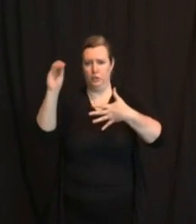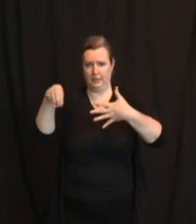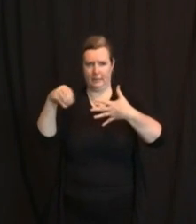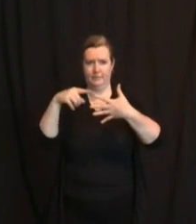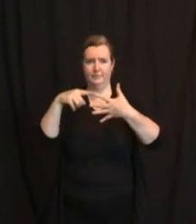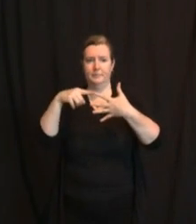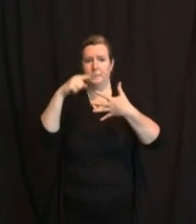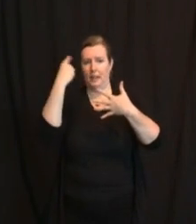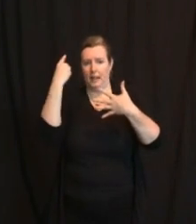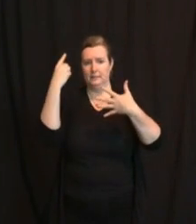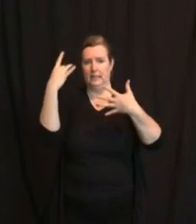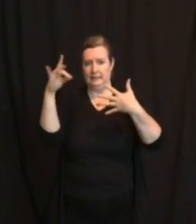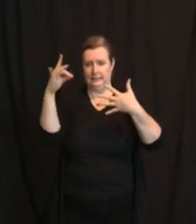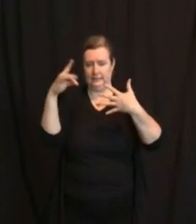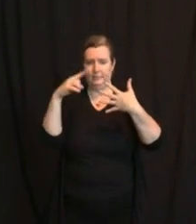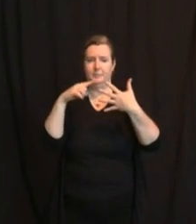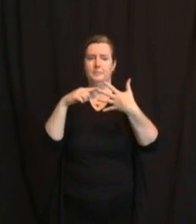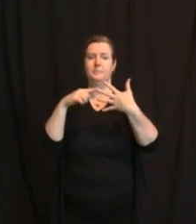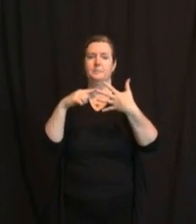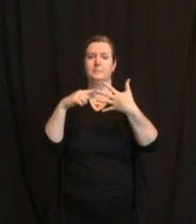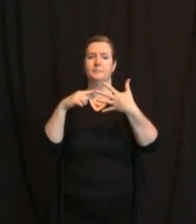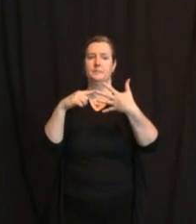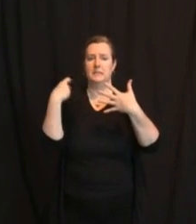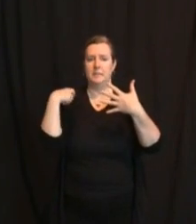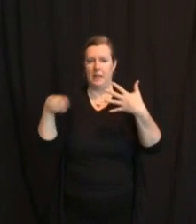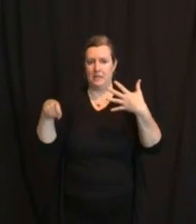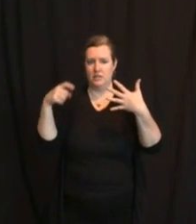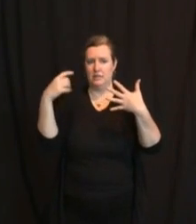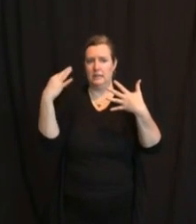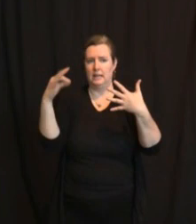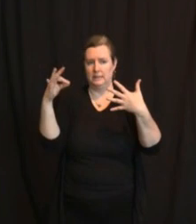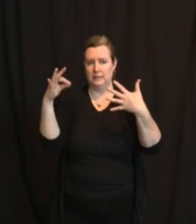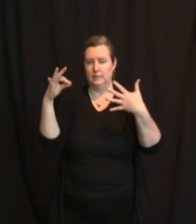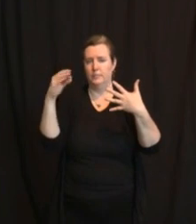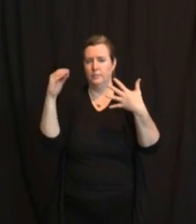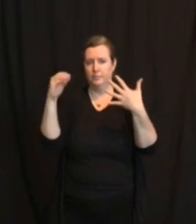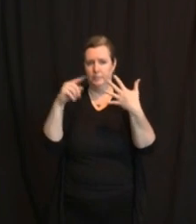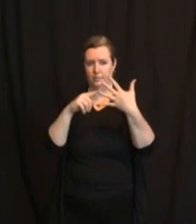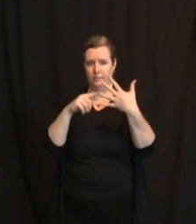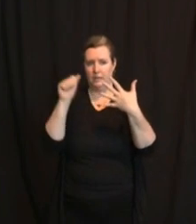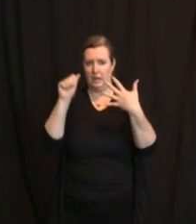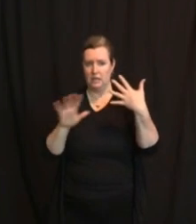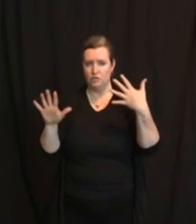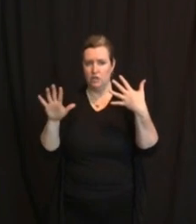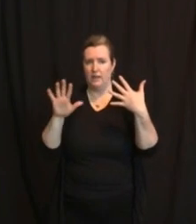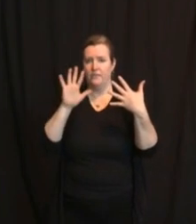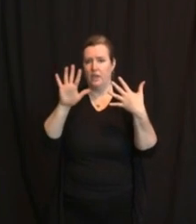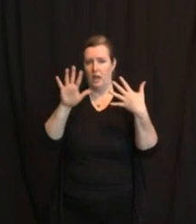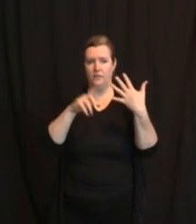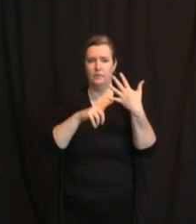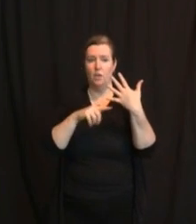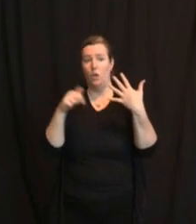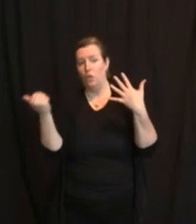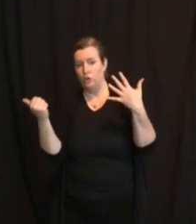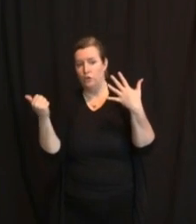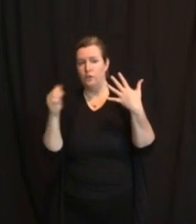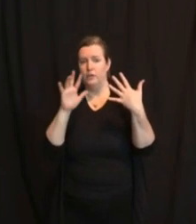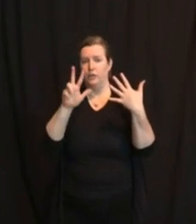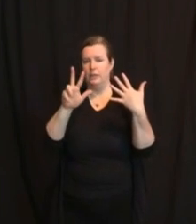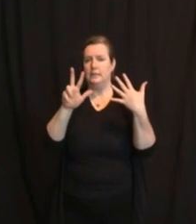black, 18.6, Hispanic, 19.1, Asian, 5.4, and other,